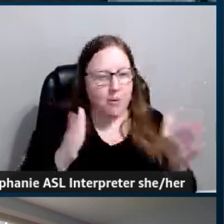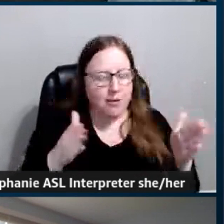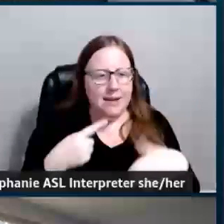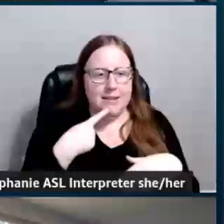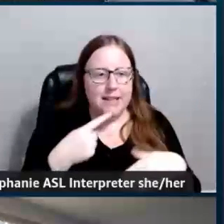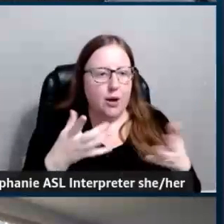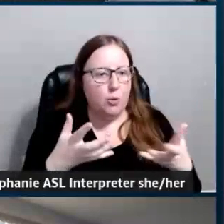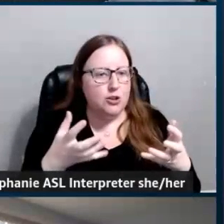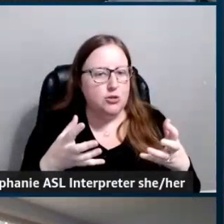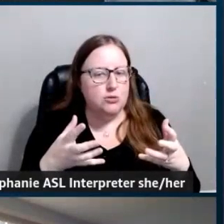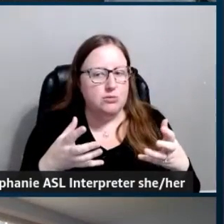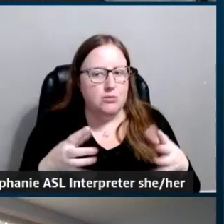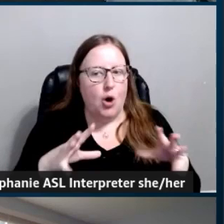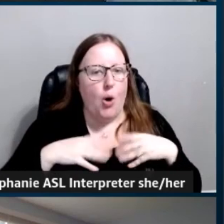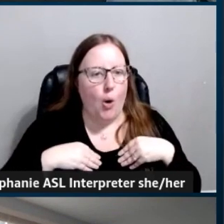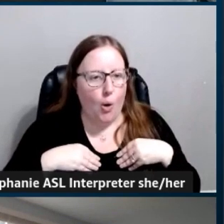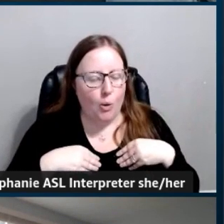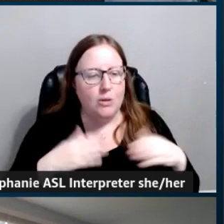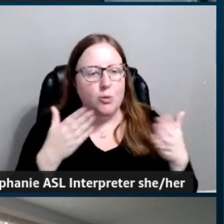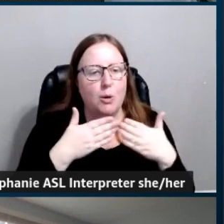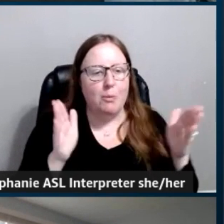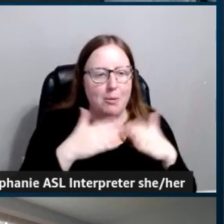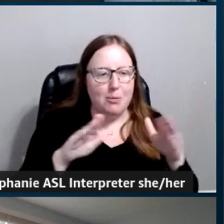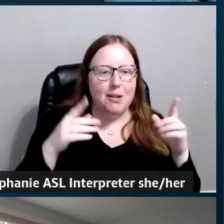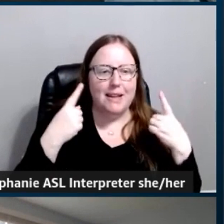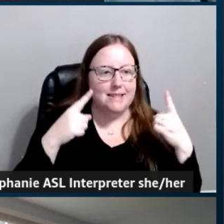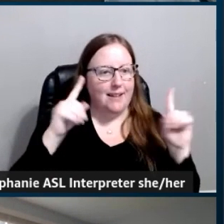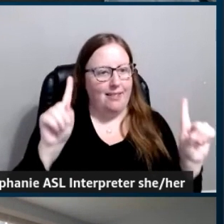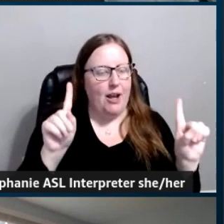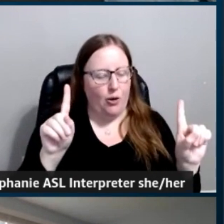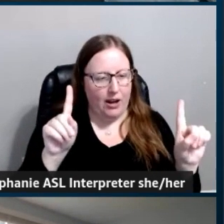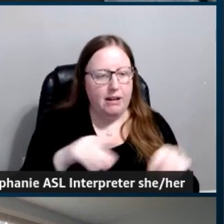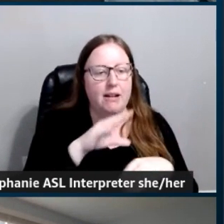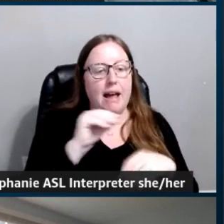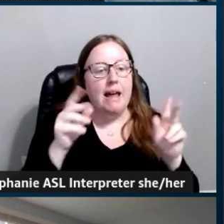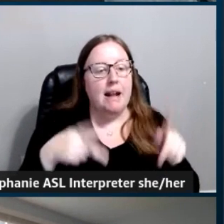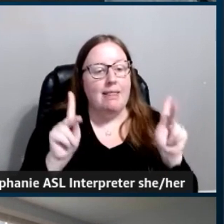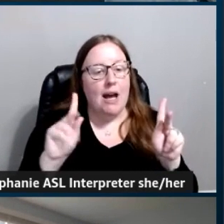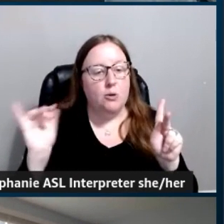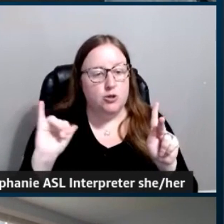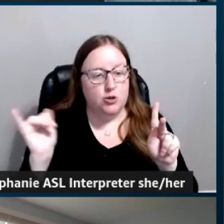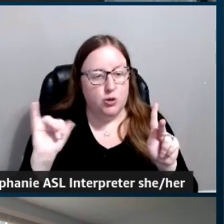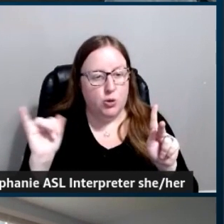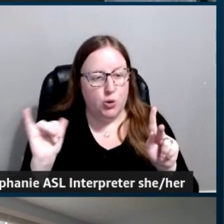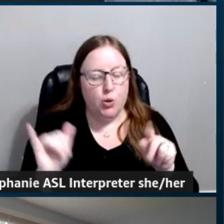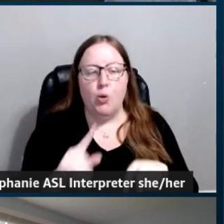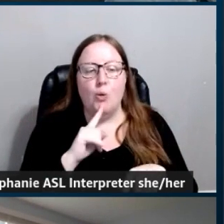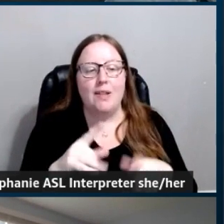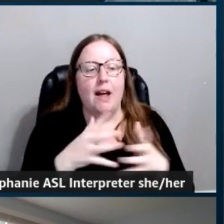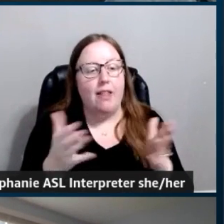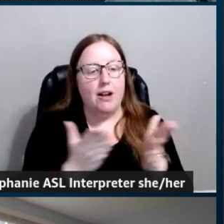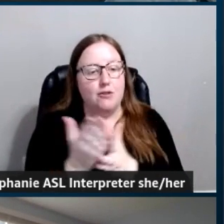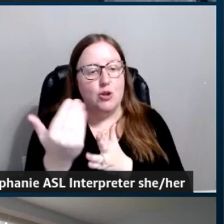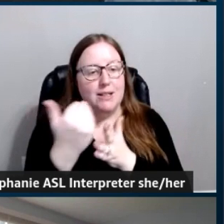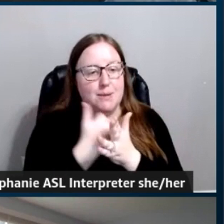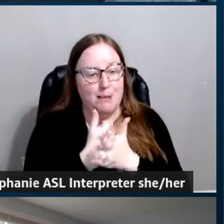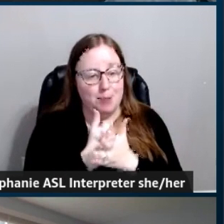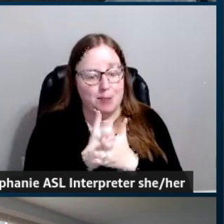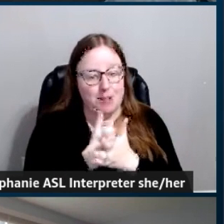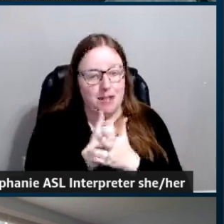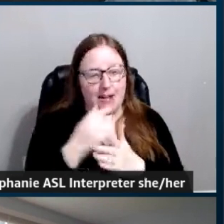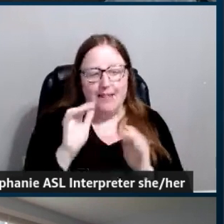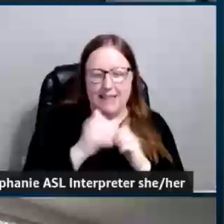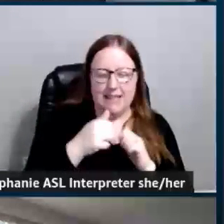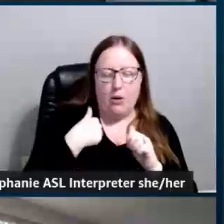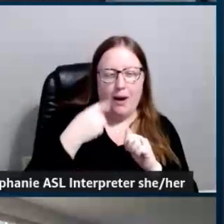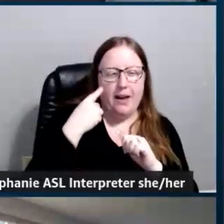you own. We're publicly declaring it, and it also creates a tremendous amount of transparency. At least that's how I like to